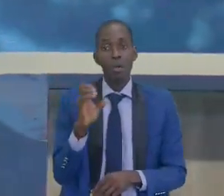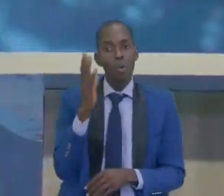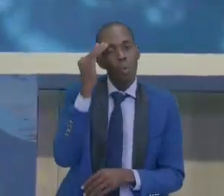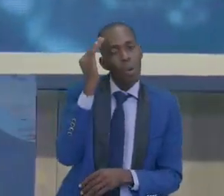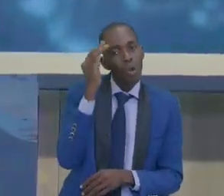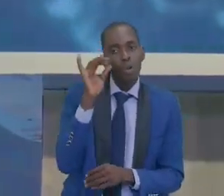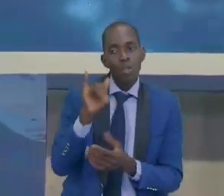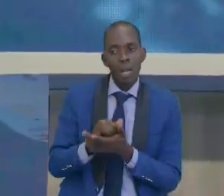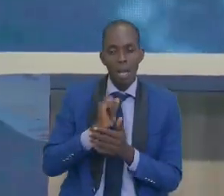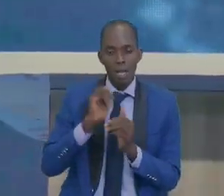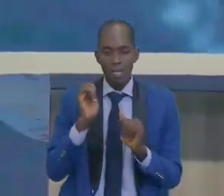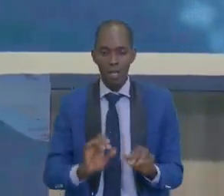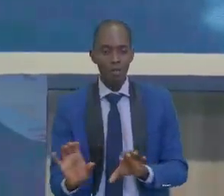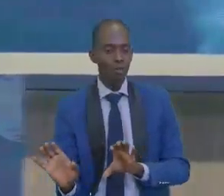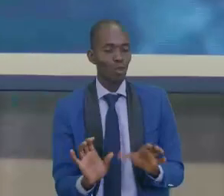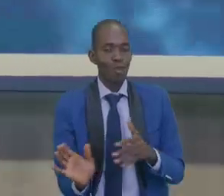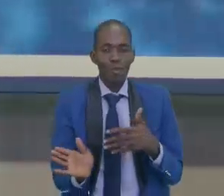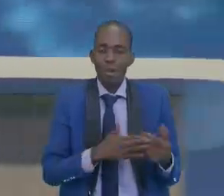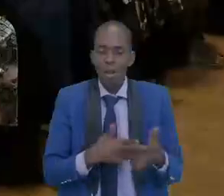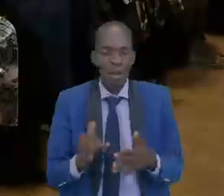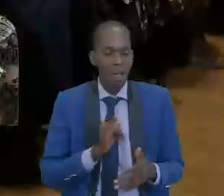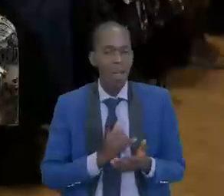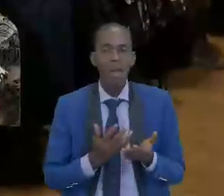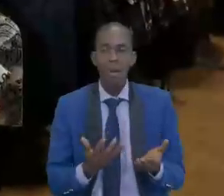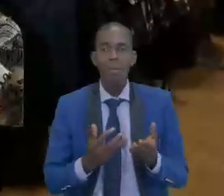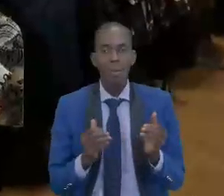can do whatever I want with his wife.